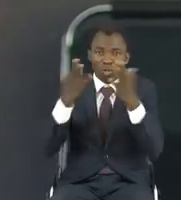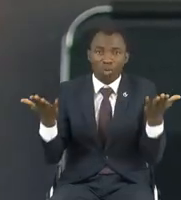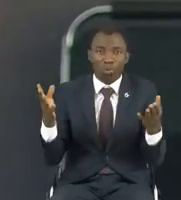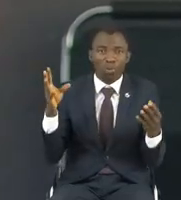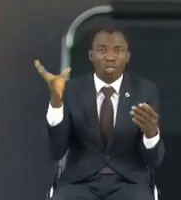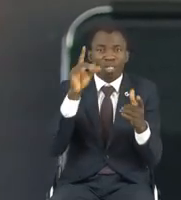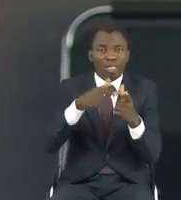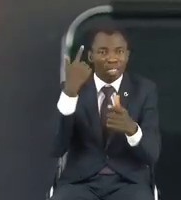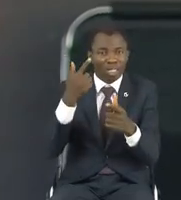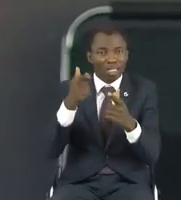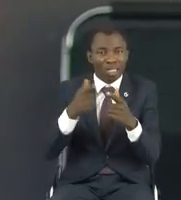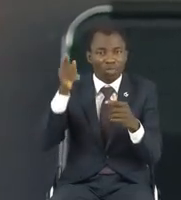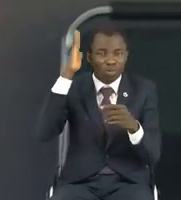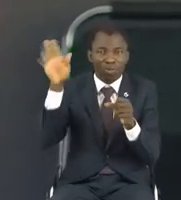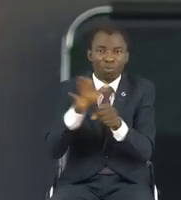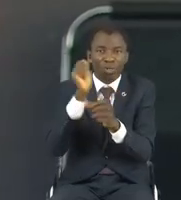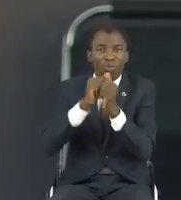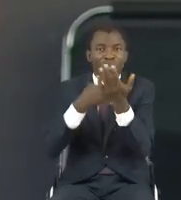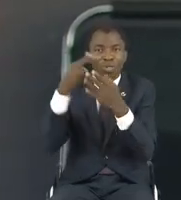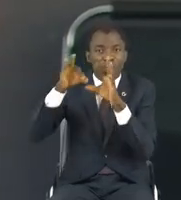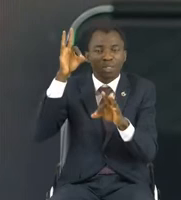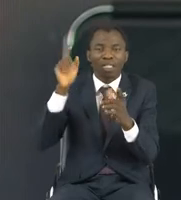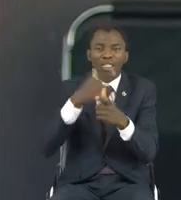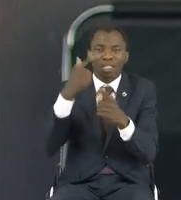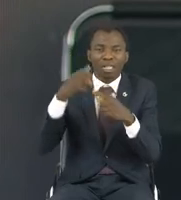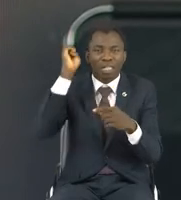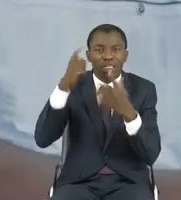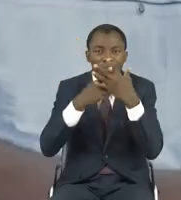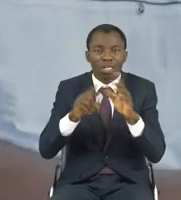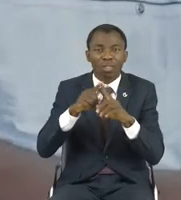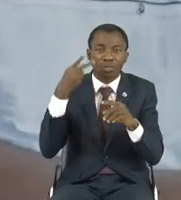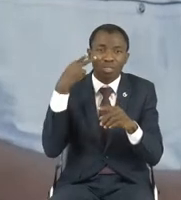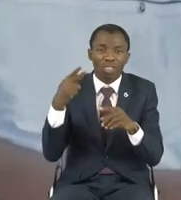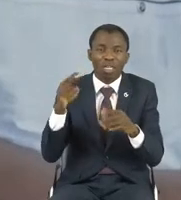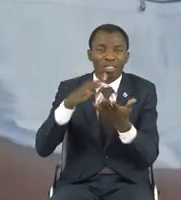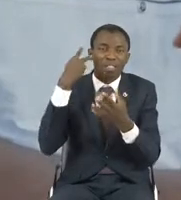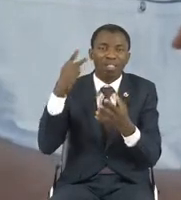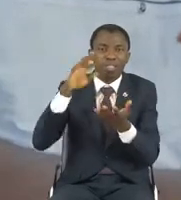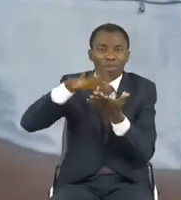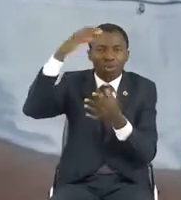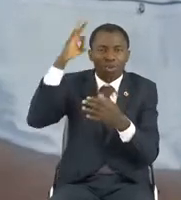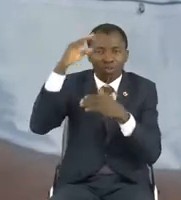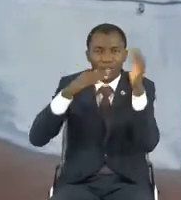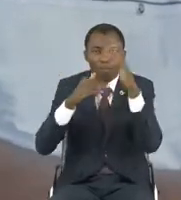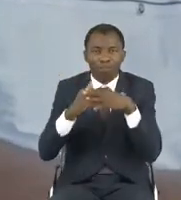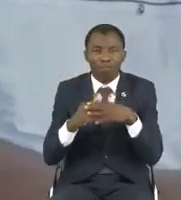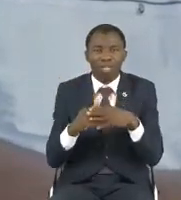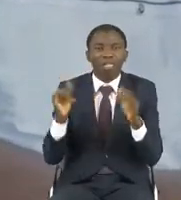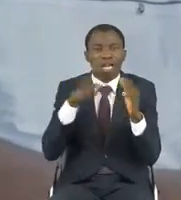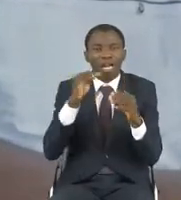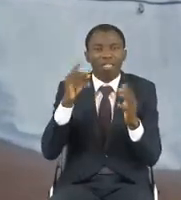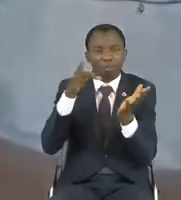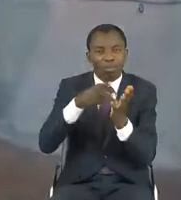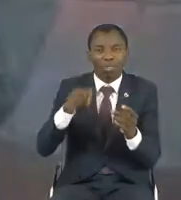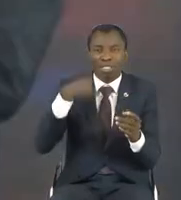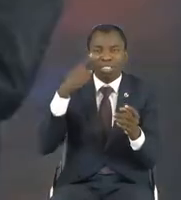see the glories of heaven. And Paul said, that Savior, that